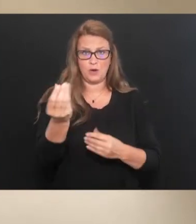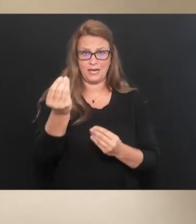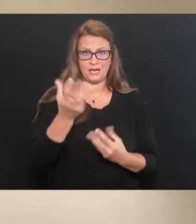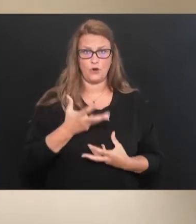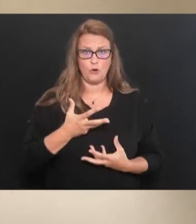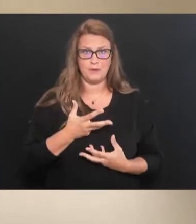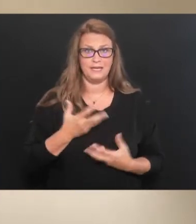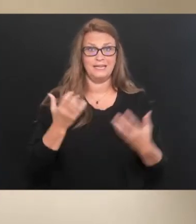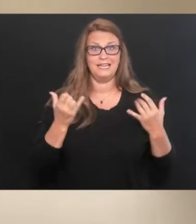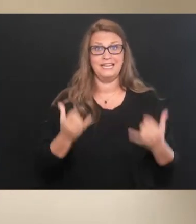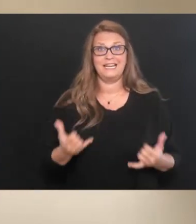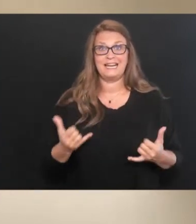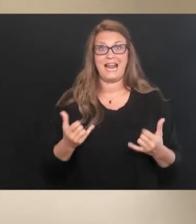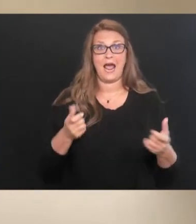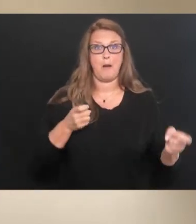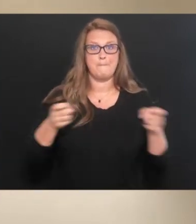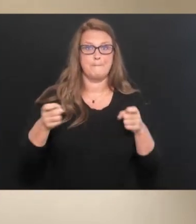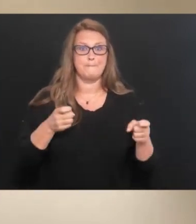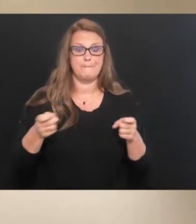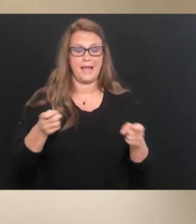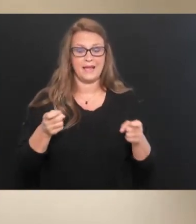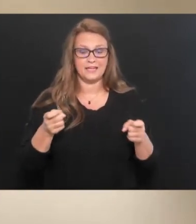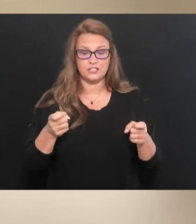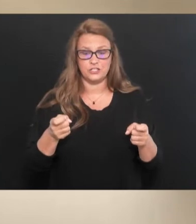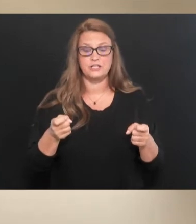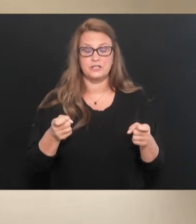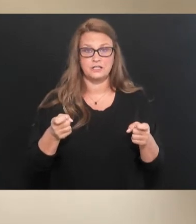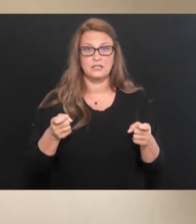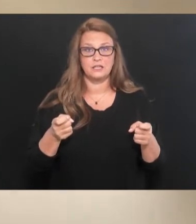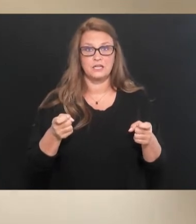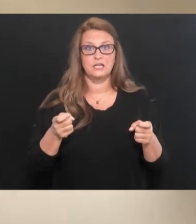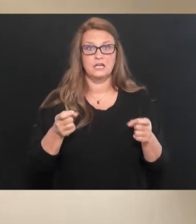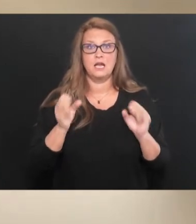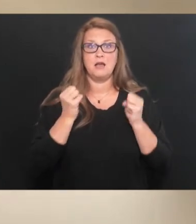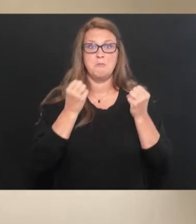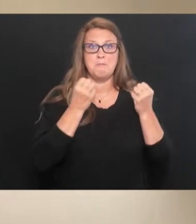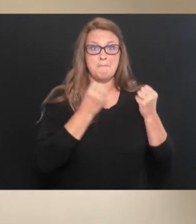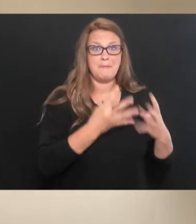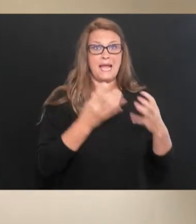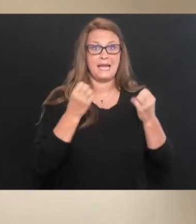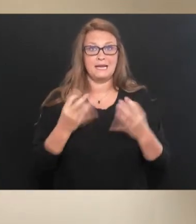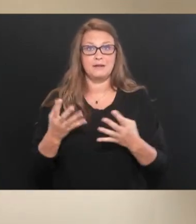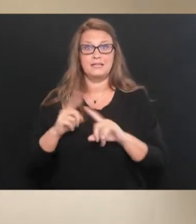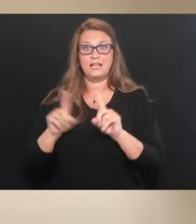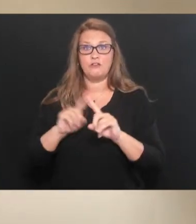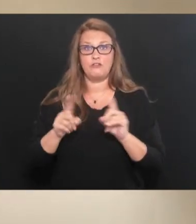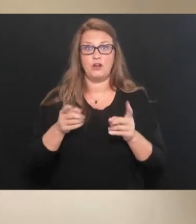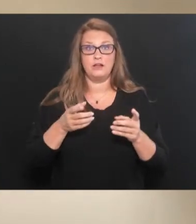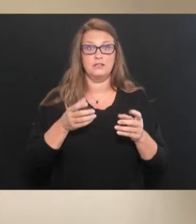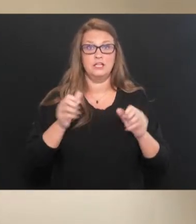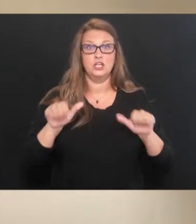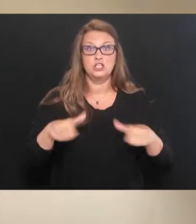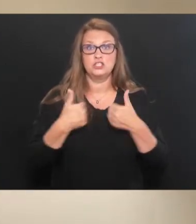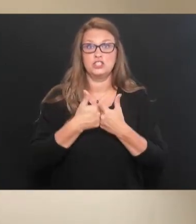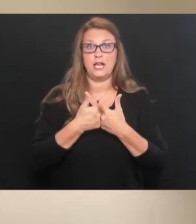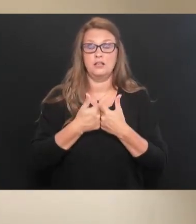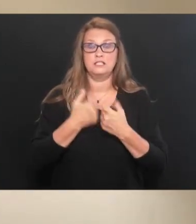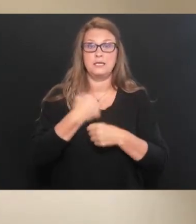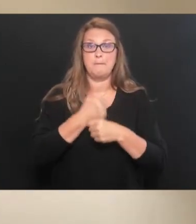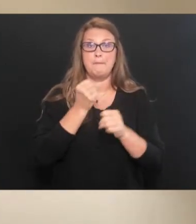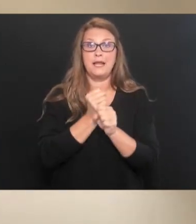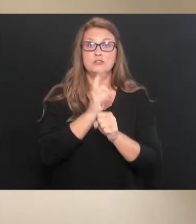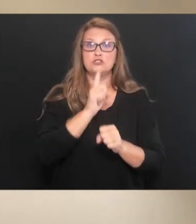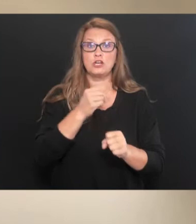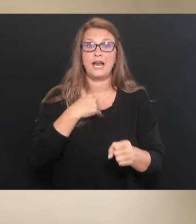that they are now managing throughput challenges to make sure that they have space,